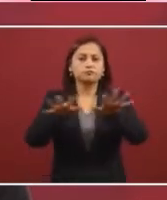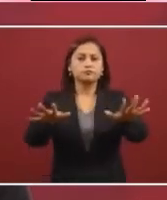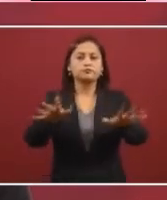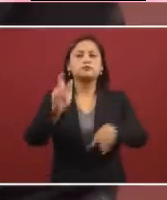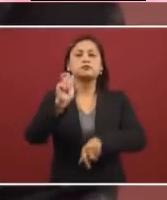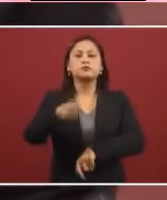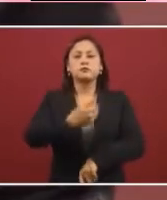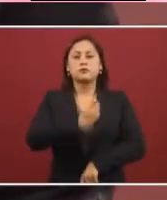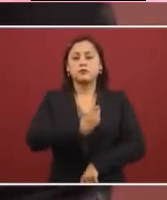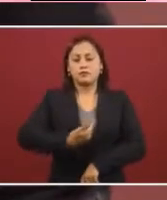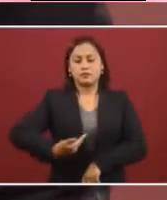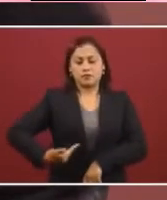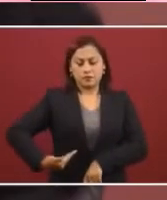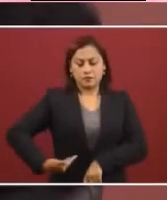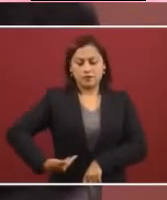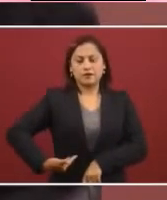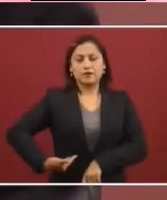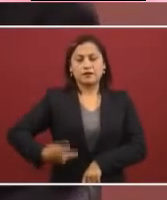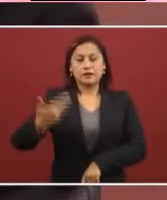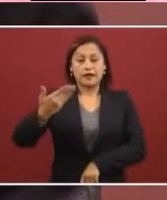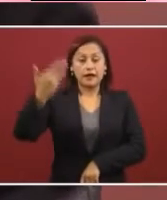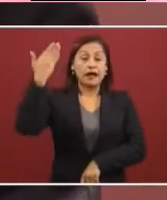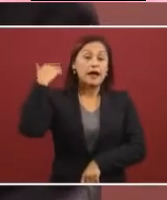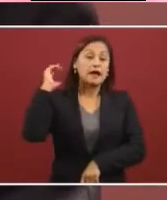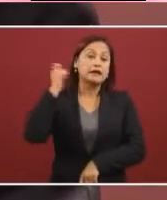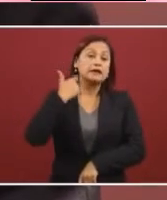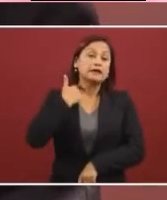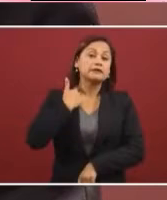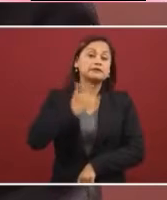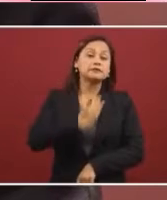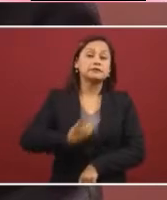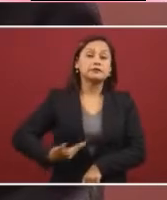communication of the presidency in the courts.